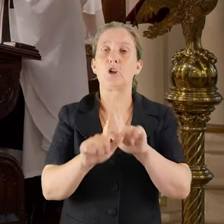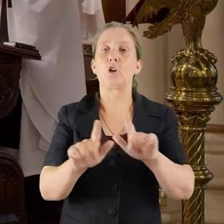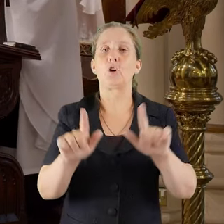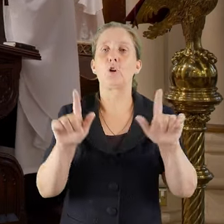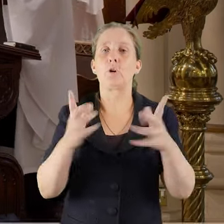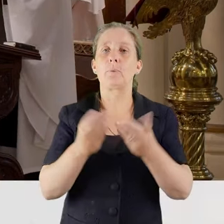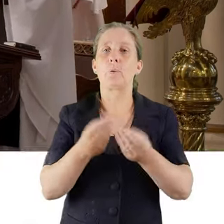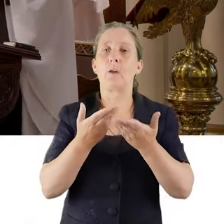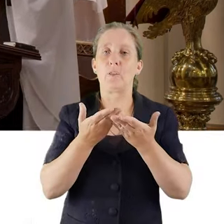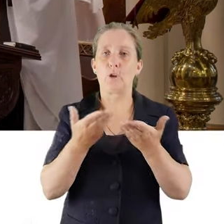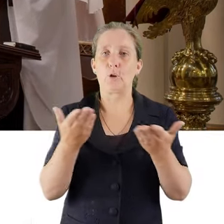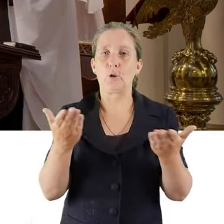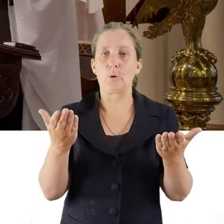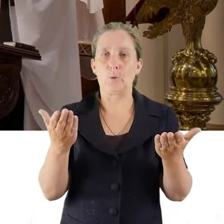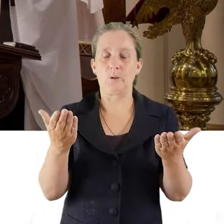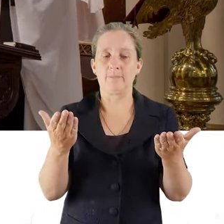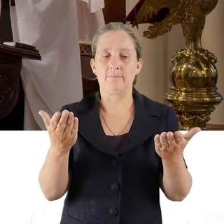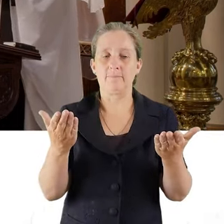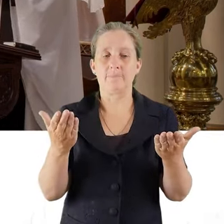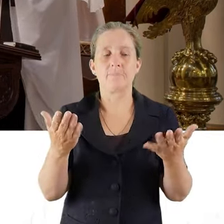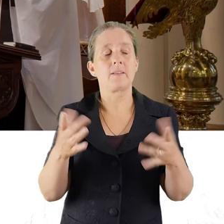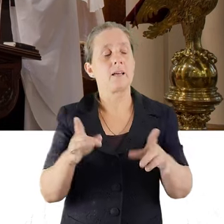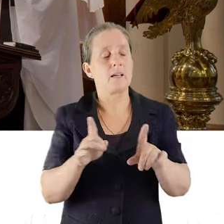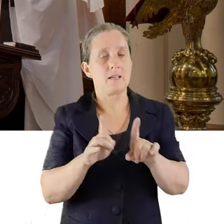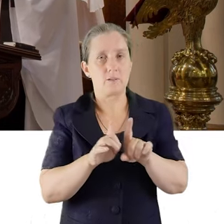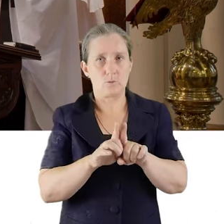The Lord be with you.